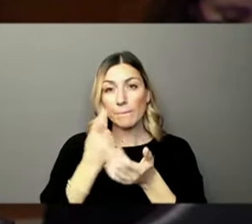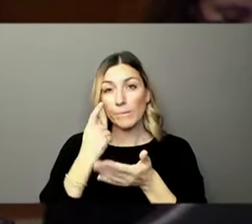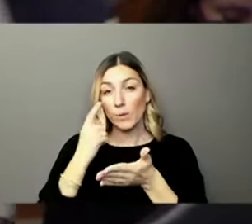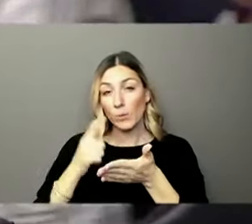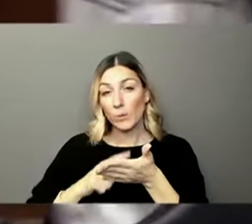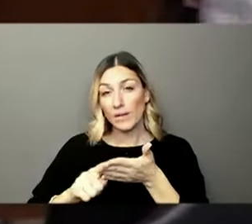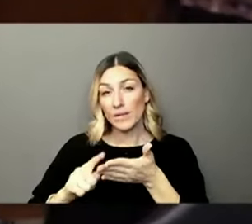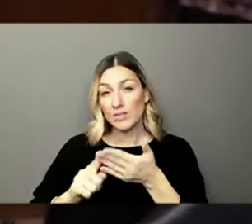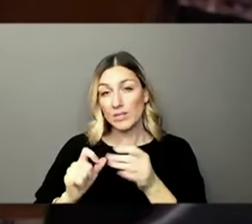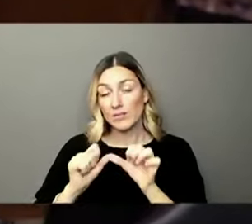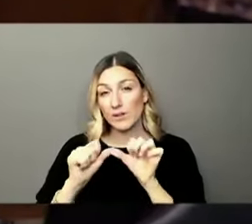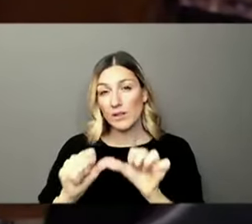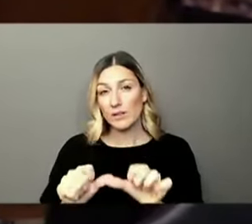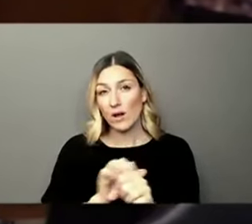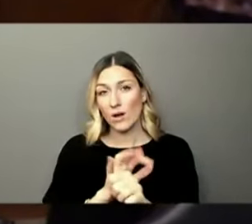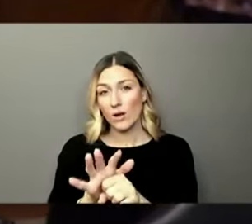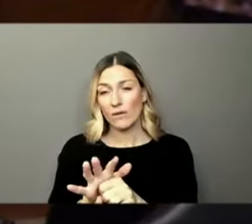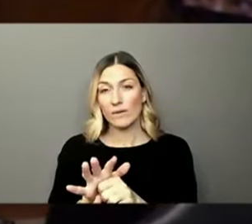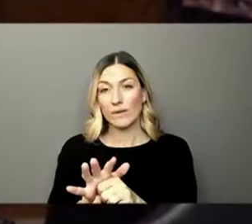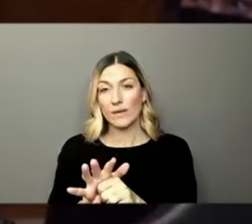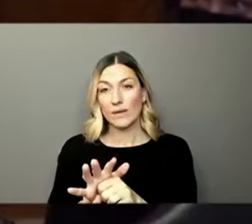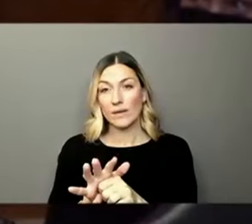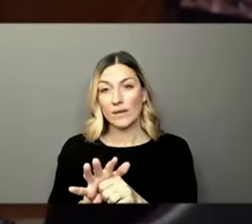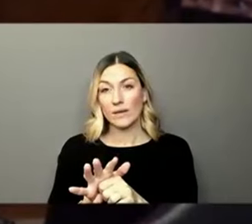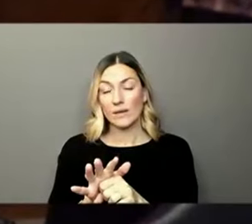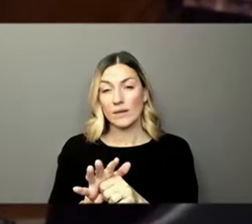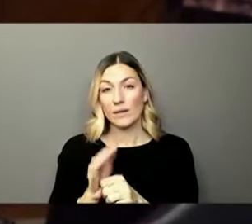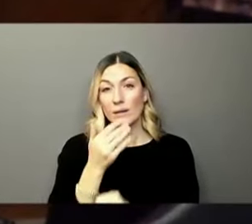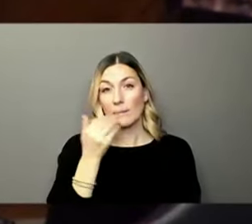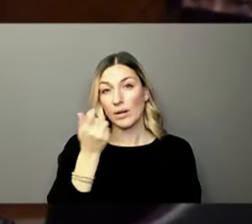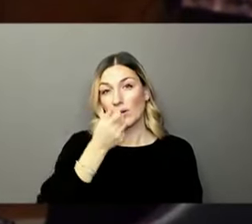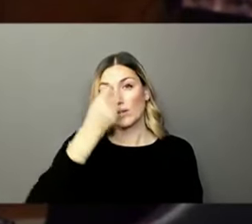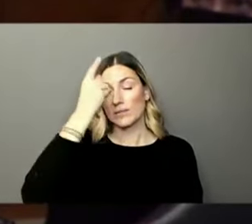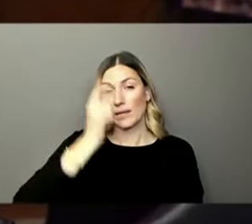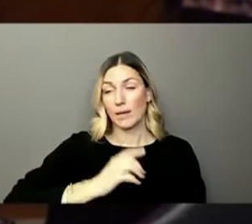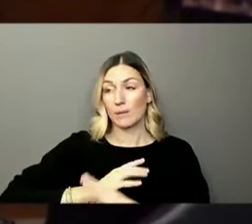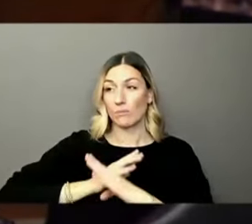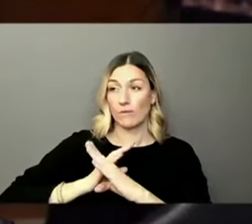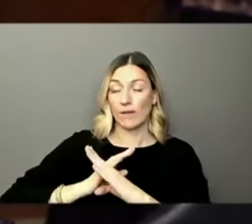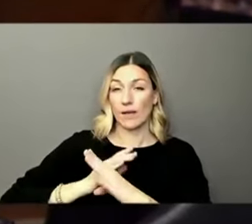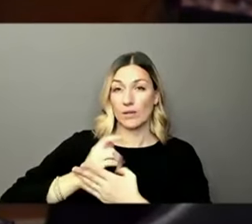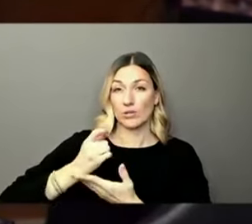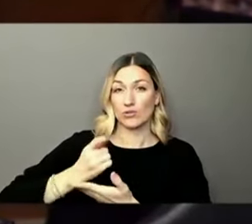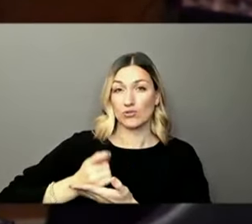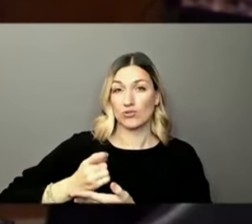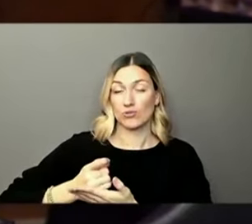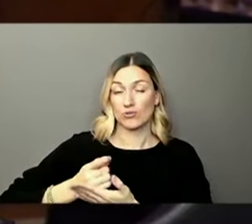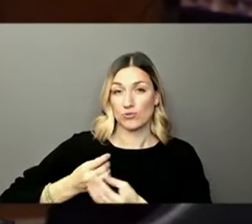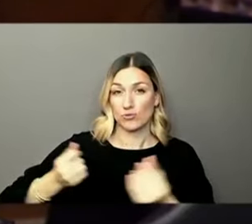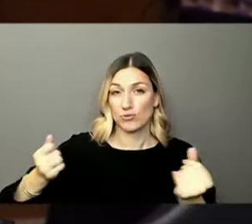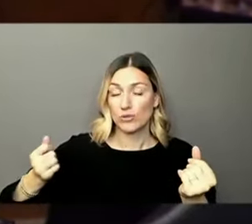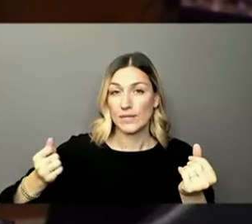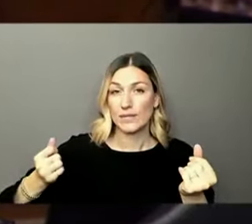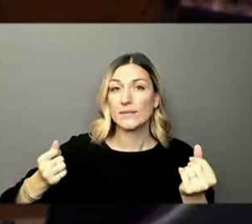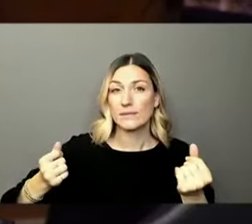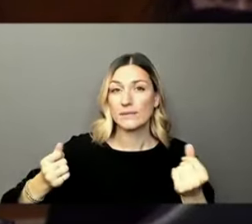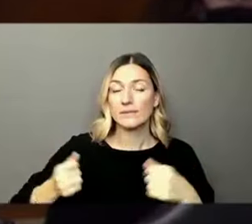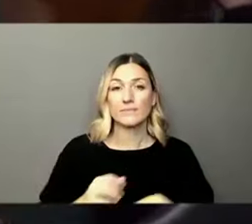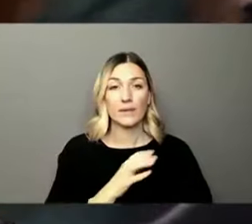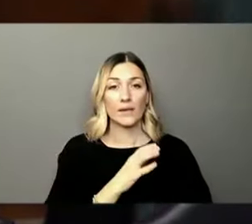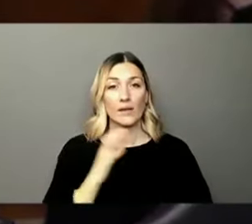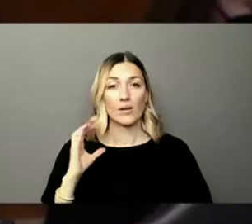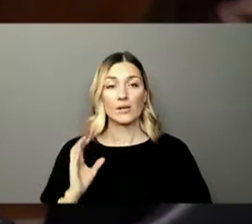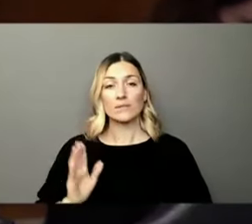long COVID to better understand, prevent, and treat the disease. Congress has previously